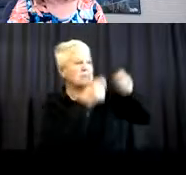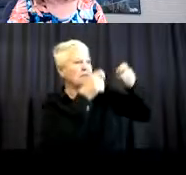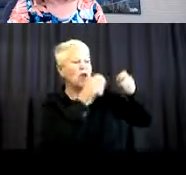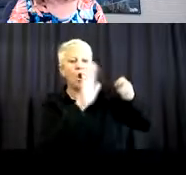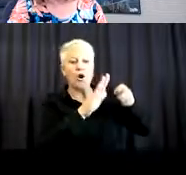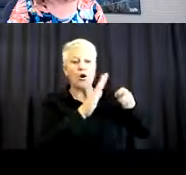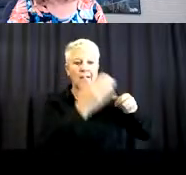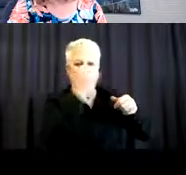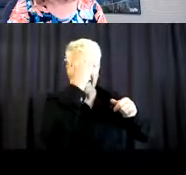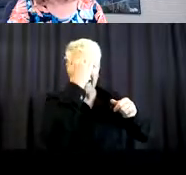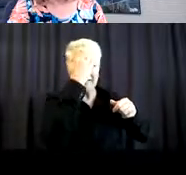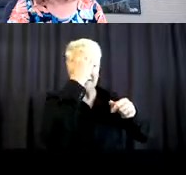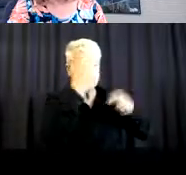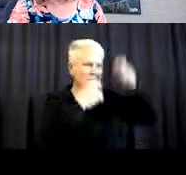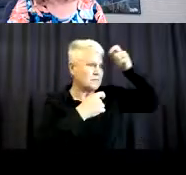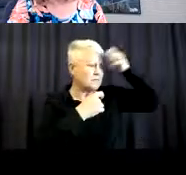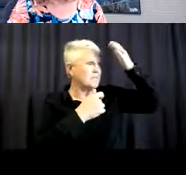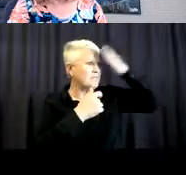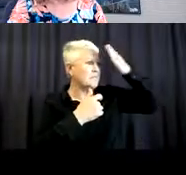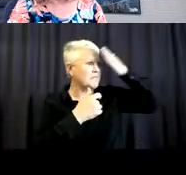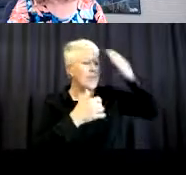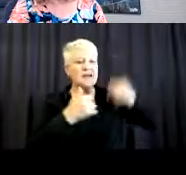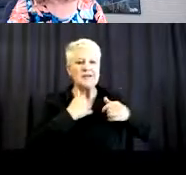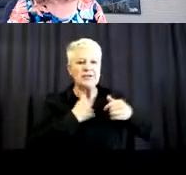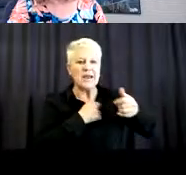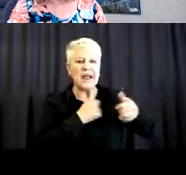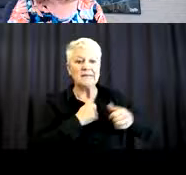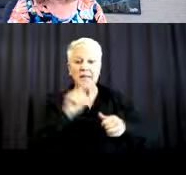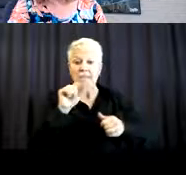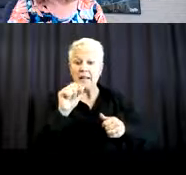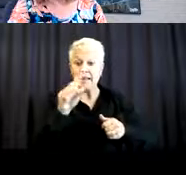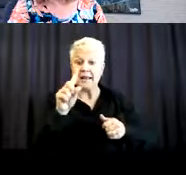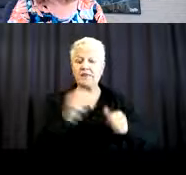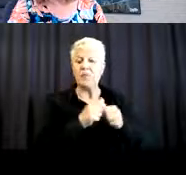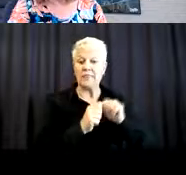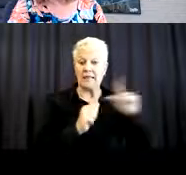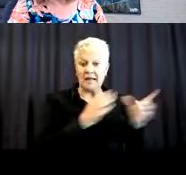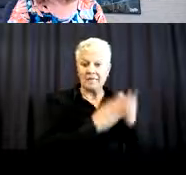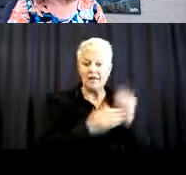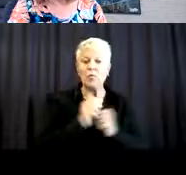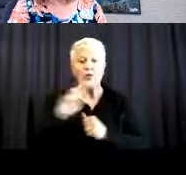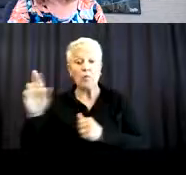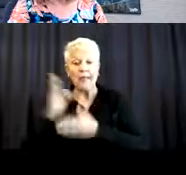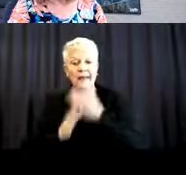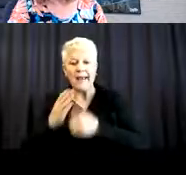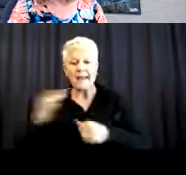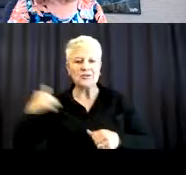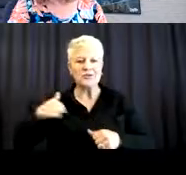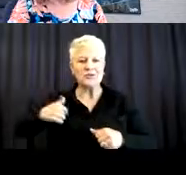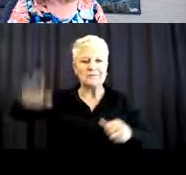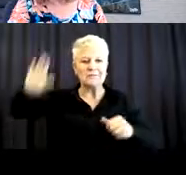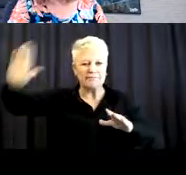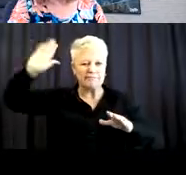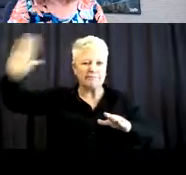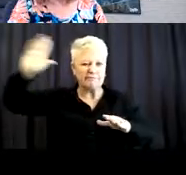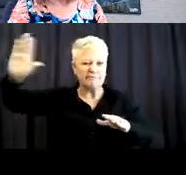with the lid suspended on elastic. She holds the lid in her left hand. With her right hand, she taps a large patch of artificial turf on the wall.